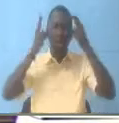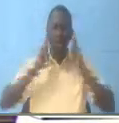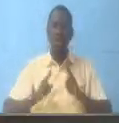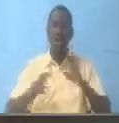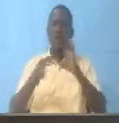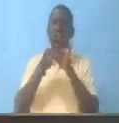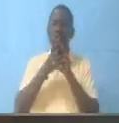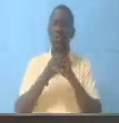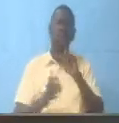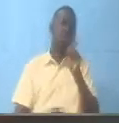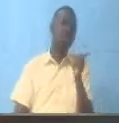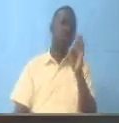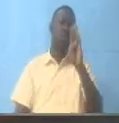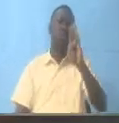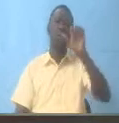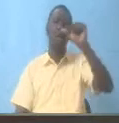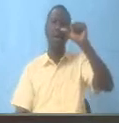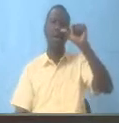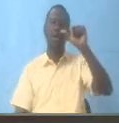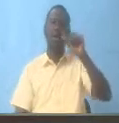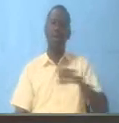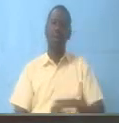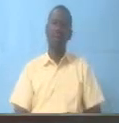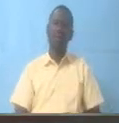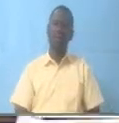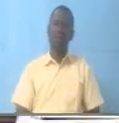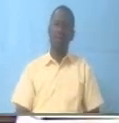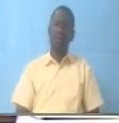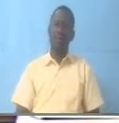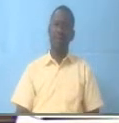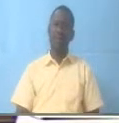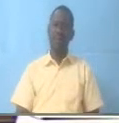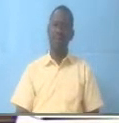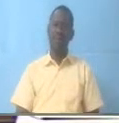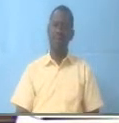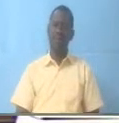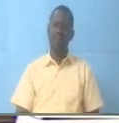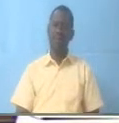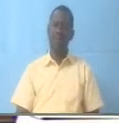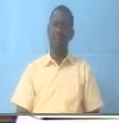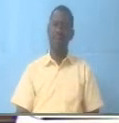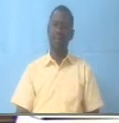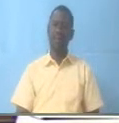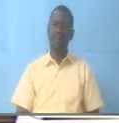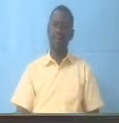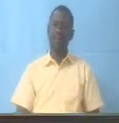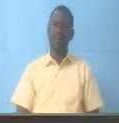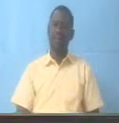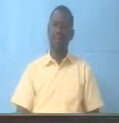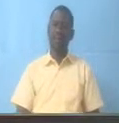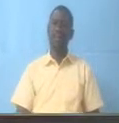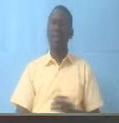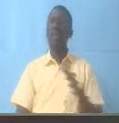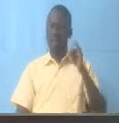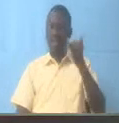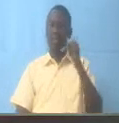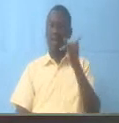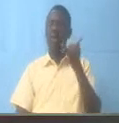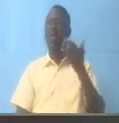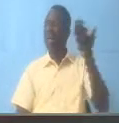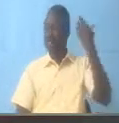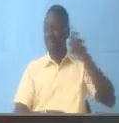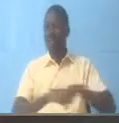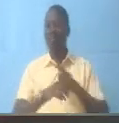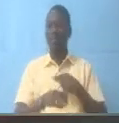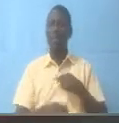wax GBA? You mean the Gambia Bar Association? Yes, my apologies for abbreviating. Yes, I was the president of the